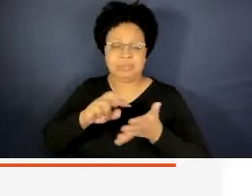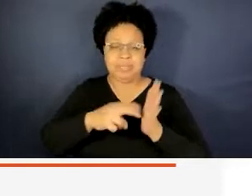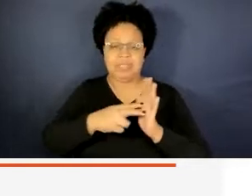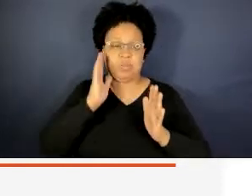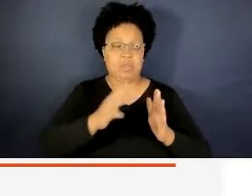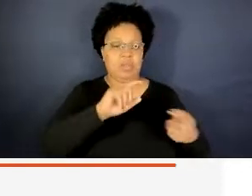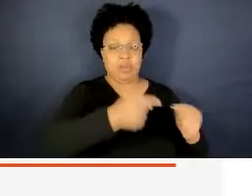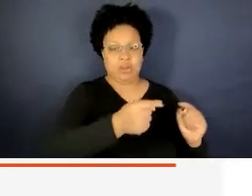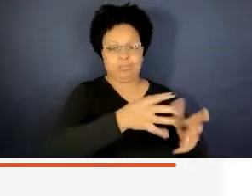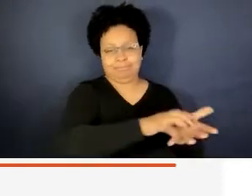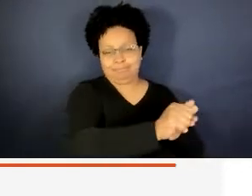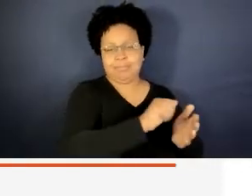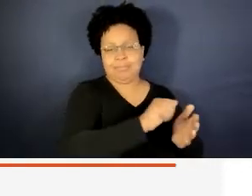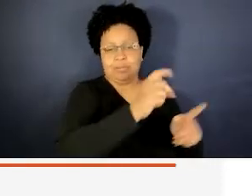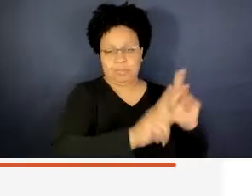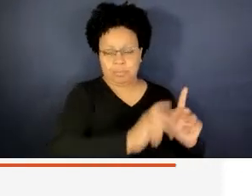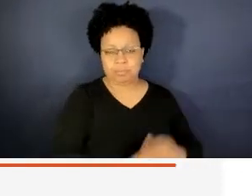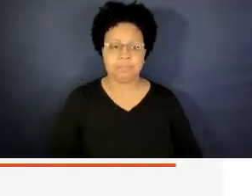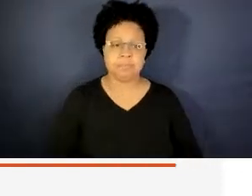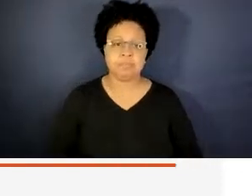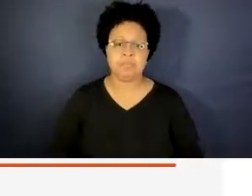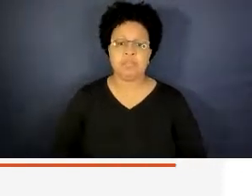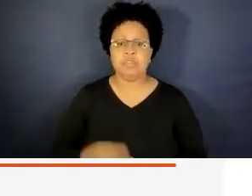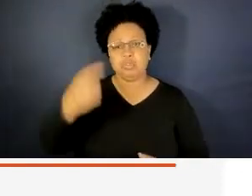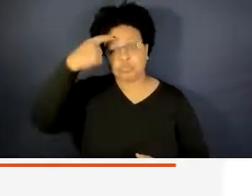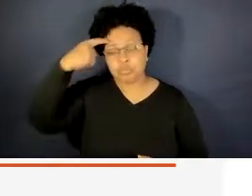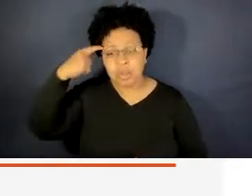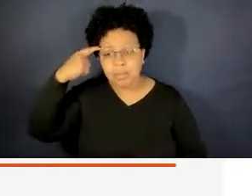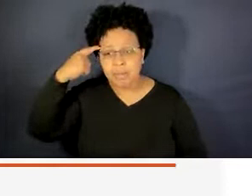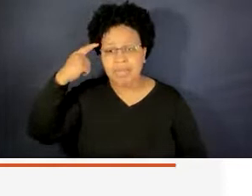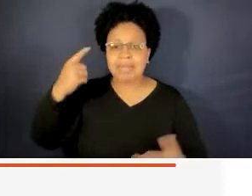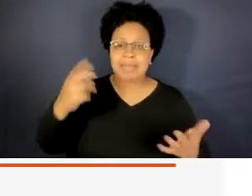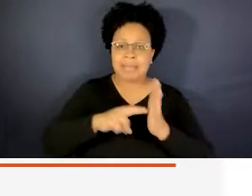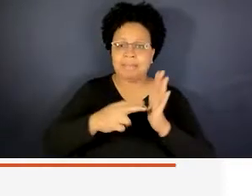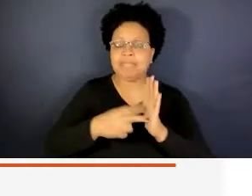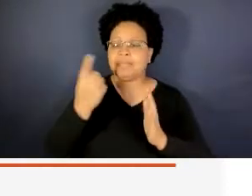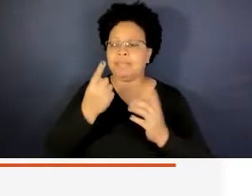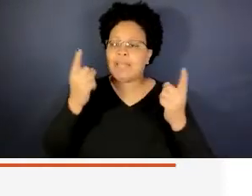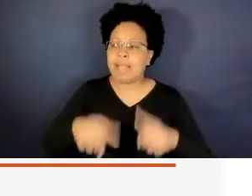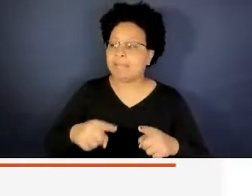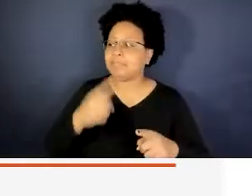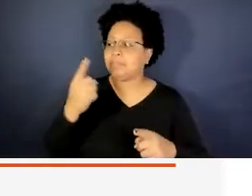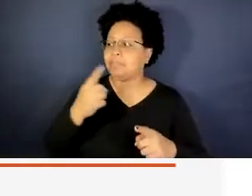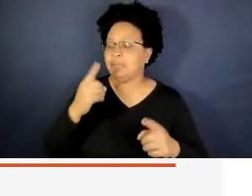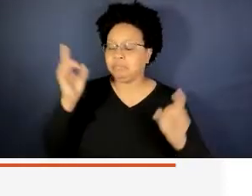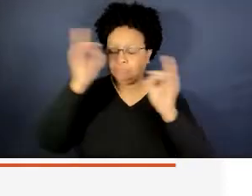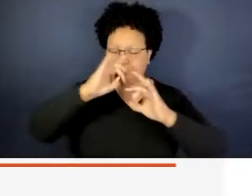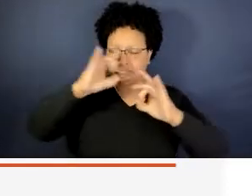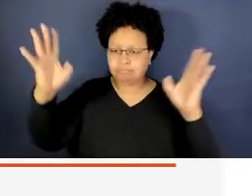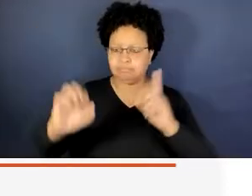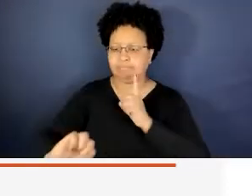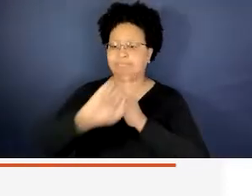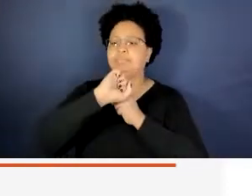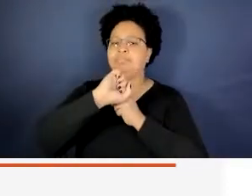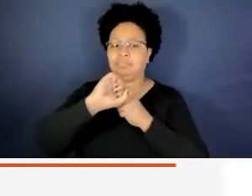much uh, it's a wound or a scar that happens when life devastating things happens to us, or